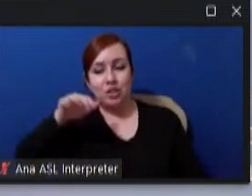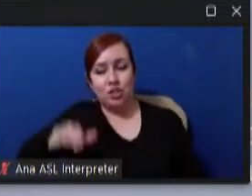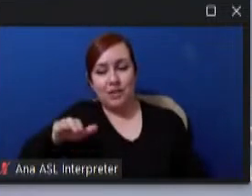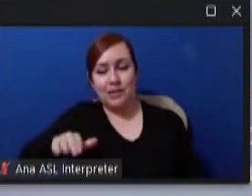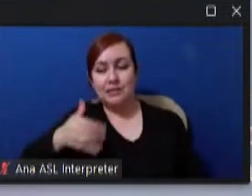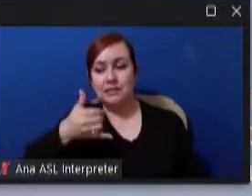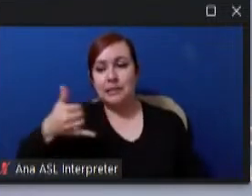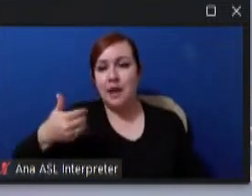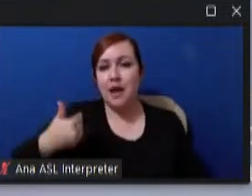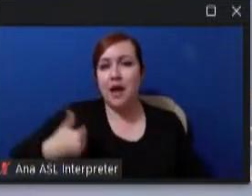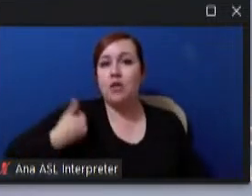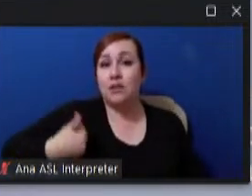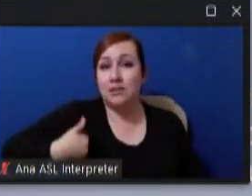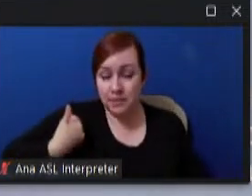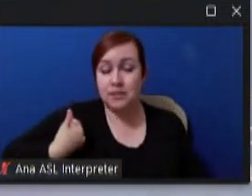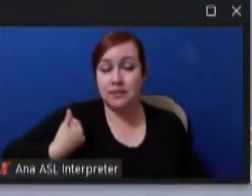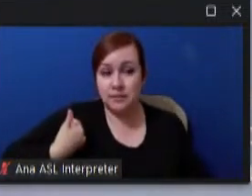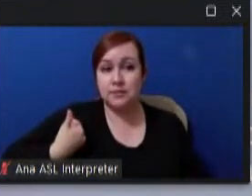pregnancies are